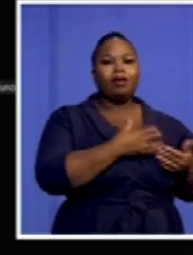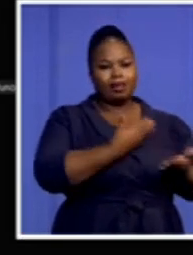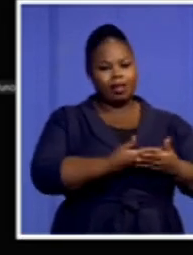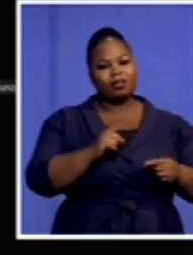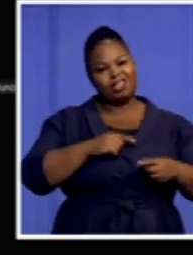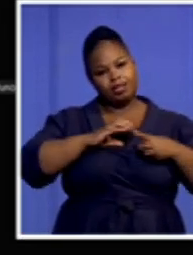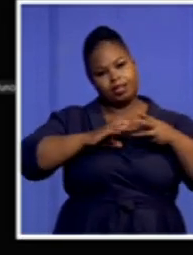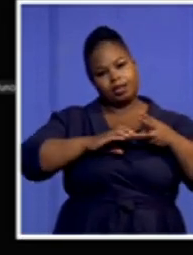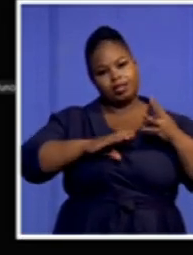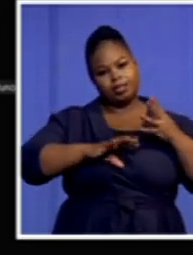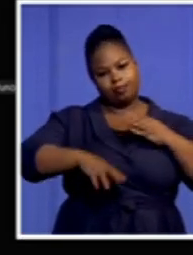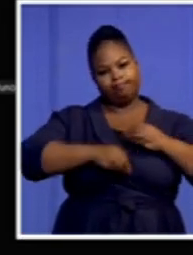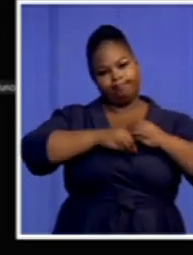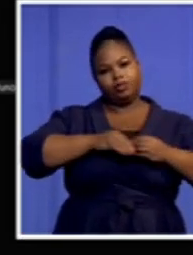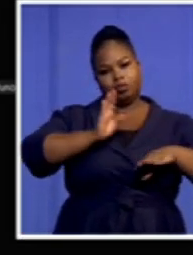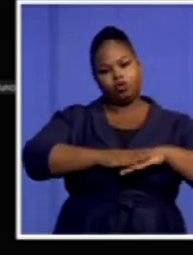for